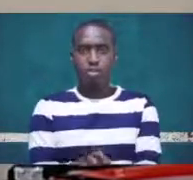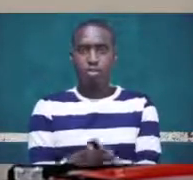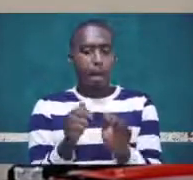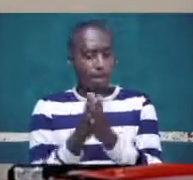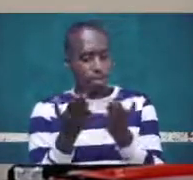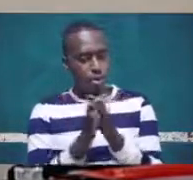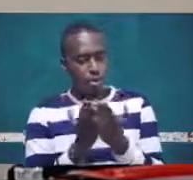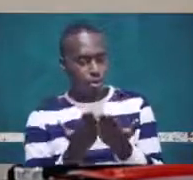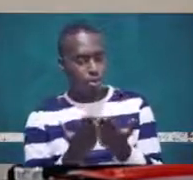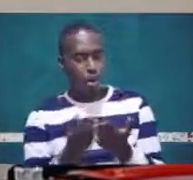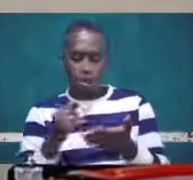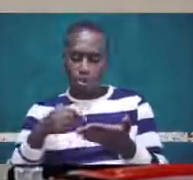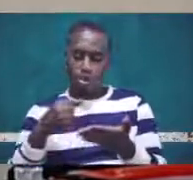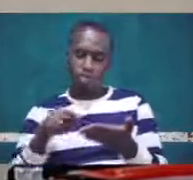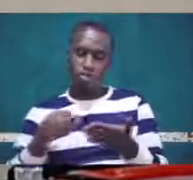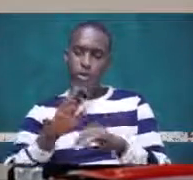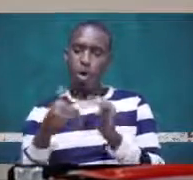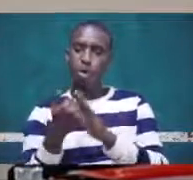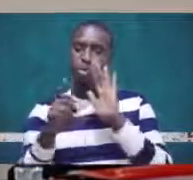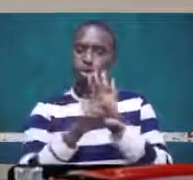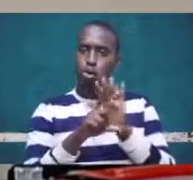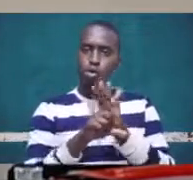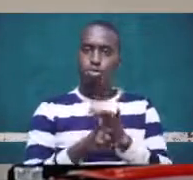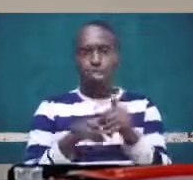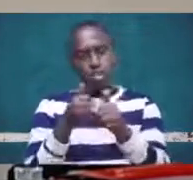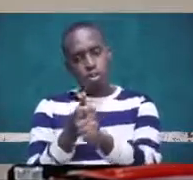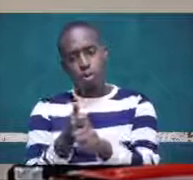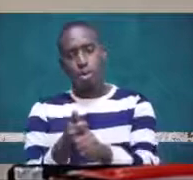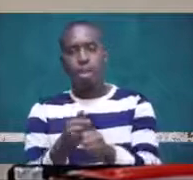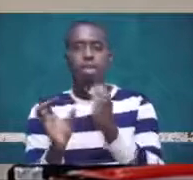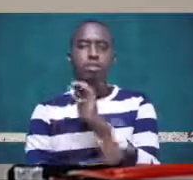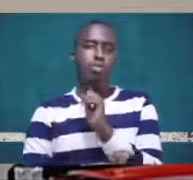a collection of all the laws governing a state.